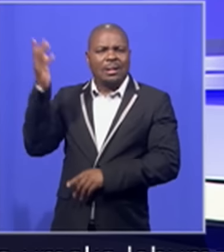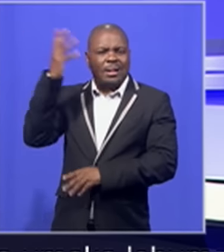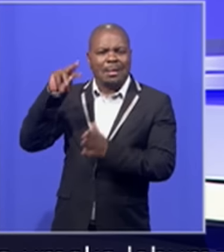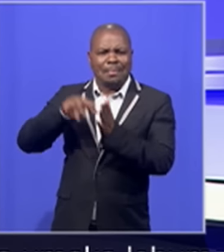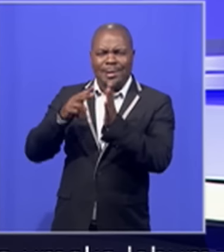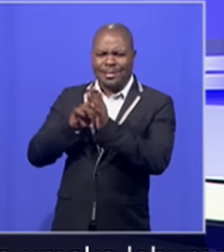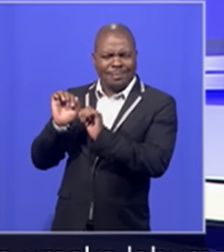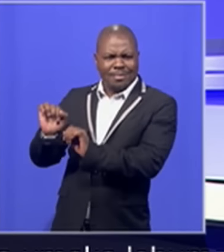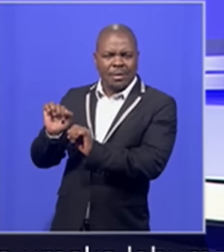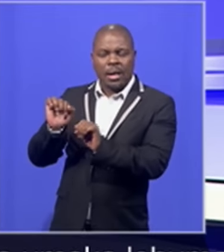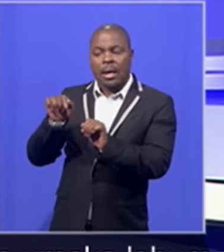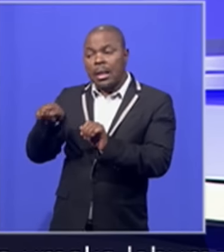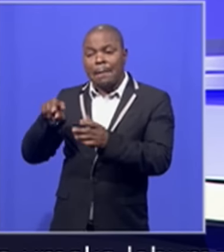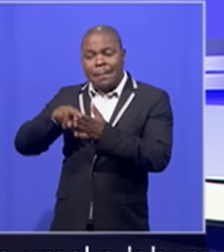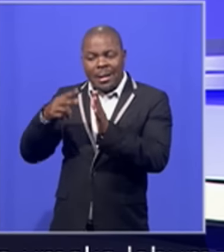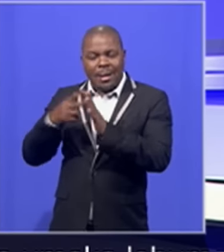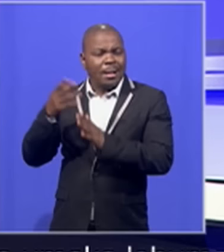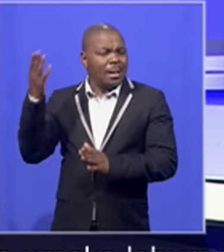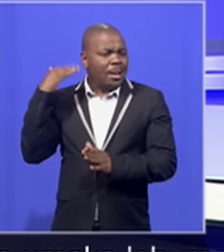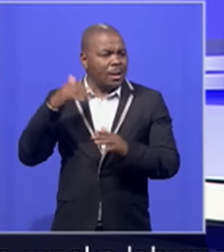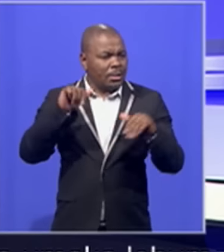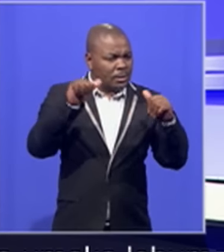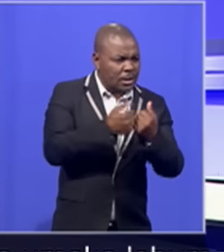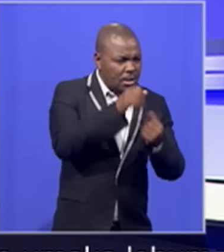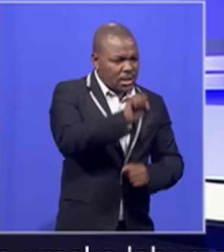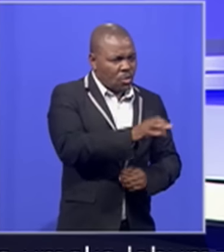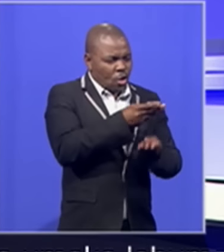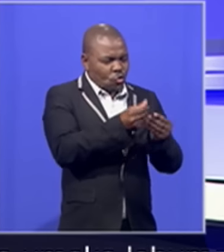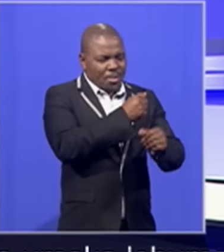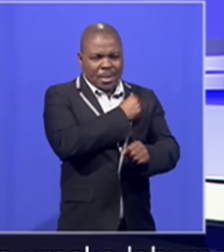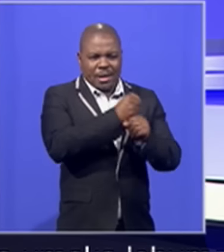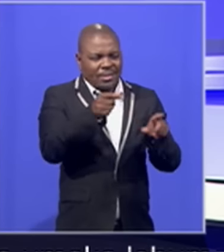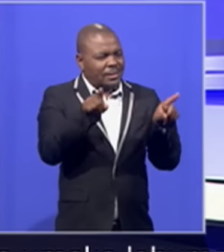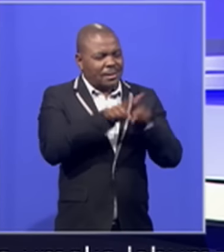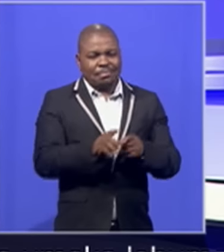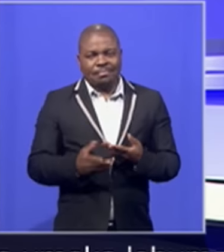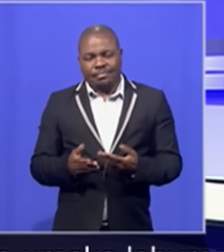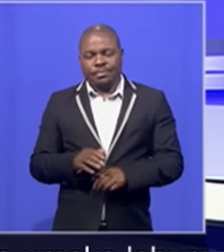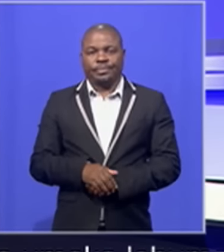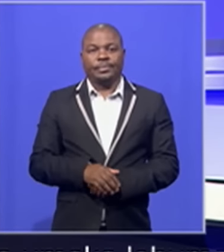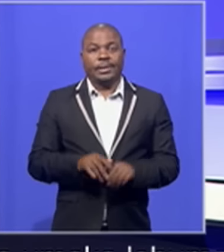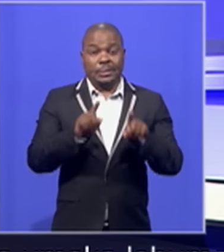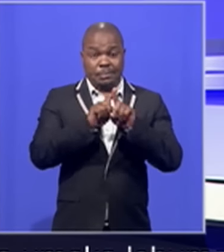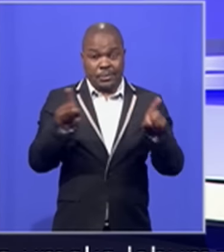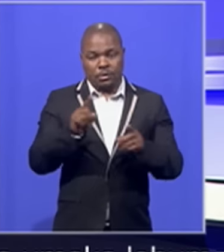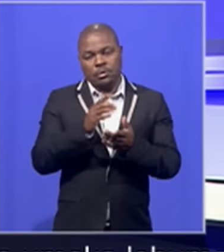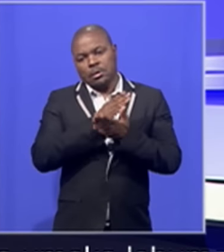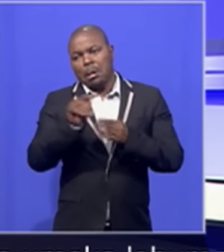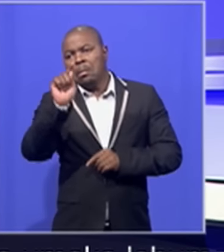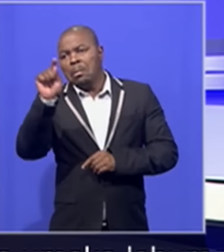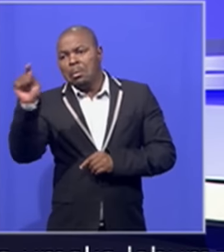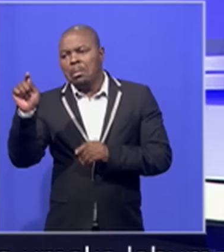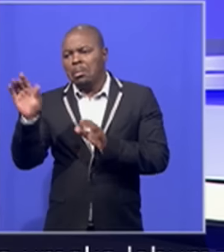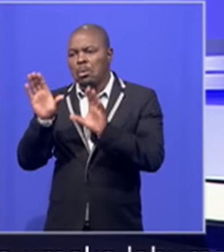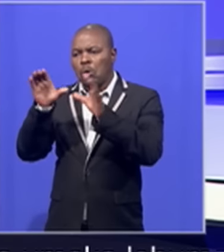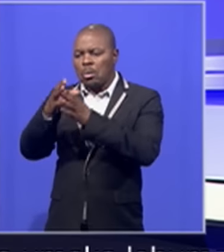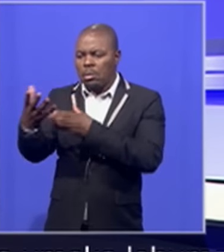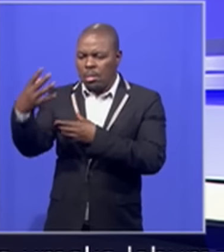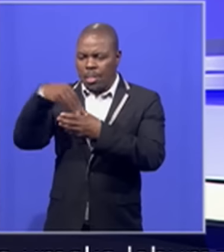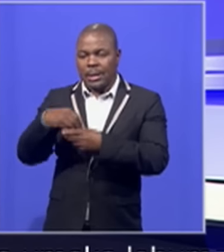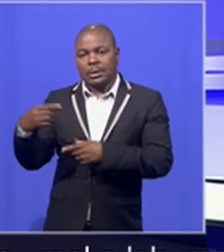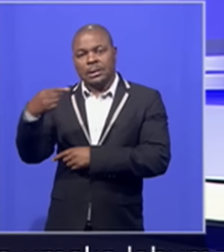e e reteletsweng ke go samagana le dikgwetlho tse di lebaneng mo Aforika Borwa. Le fa go ntse jalo makoko mangwe a puso e